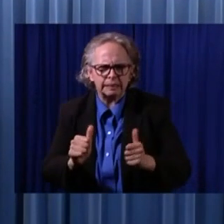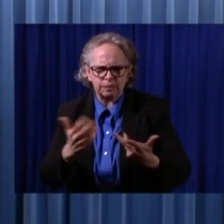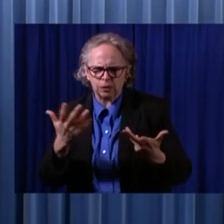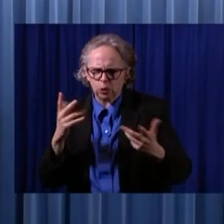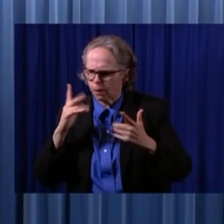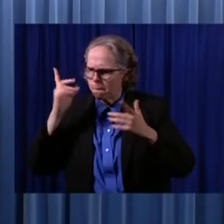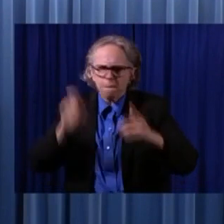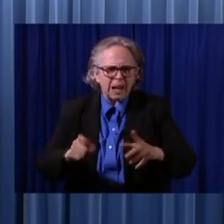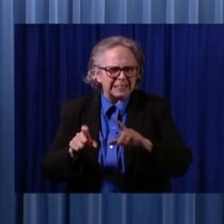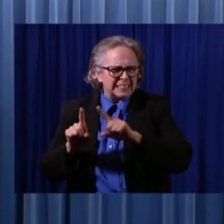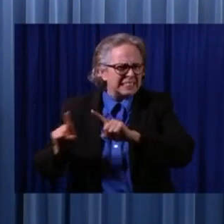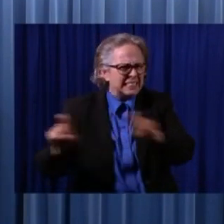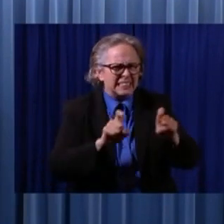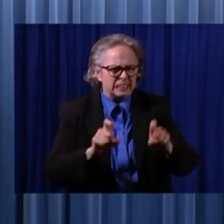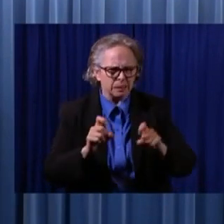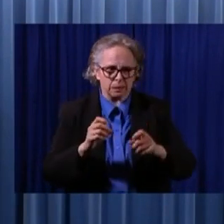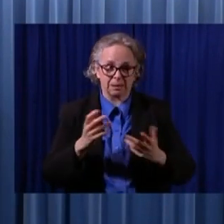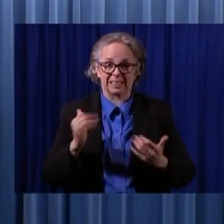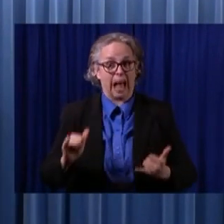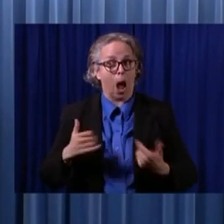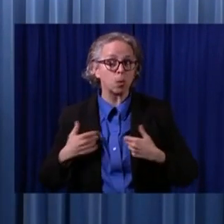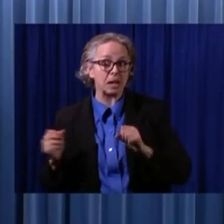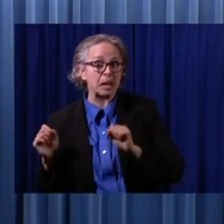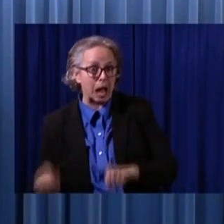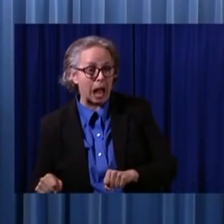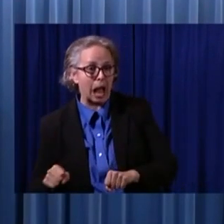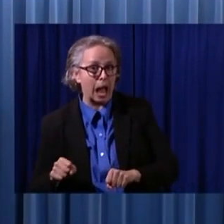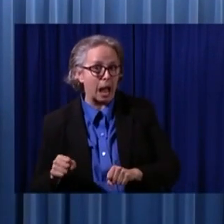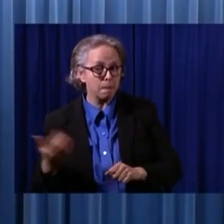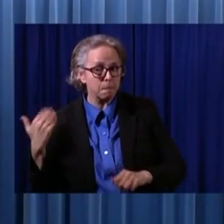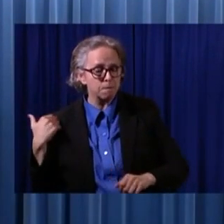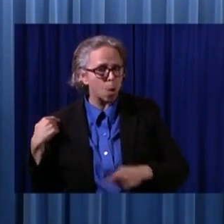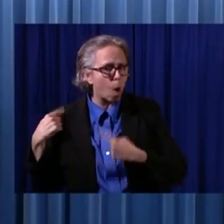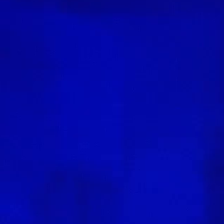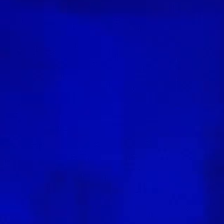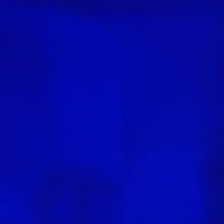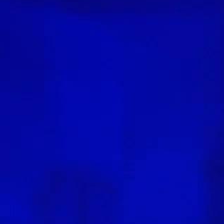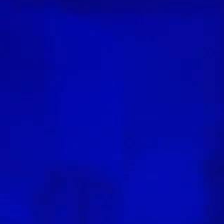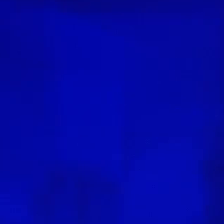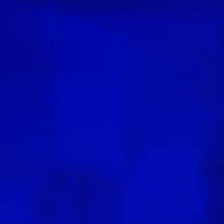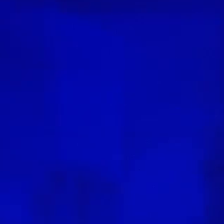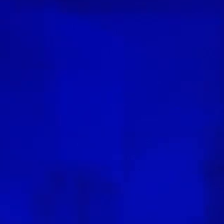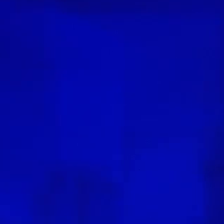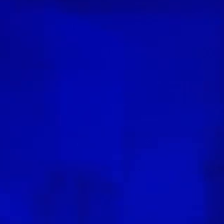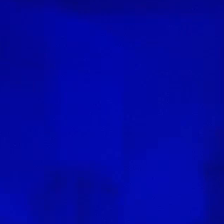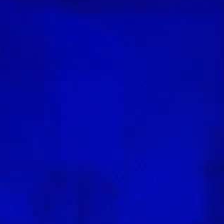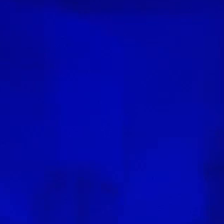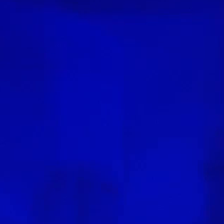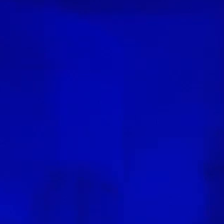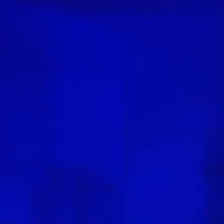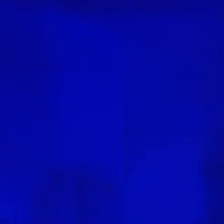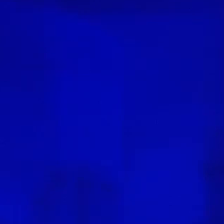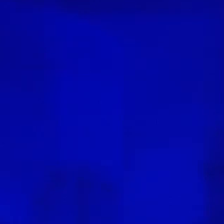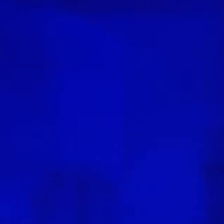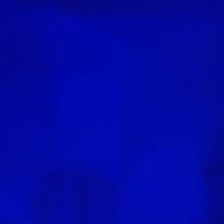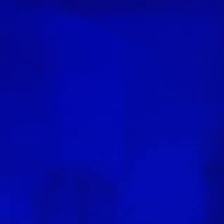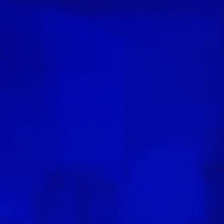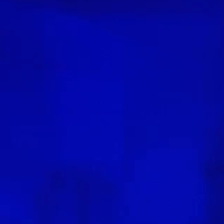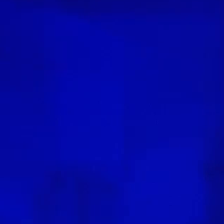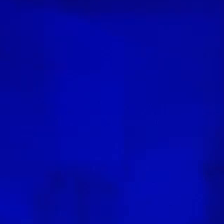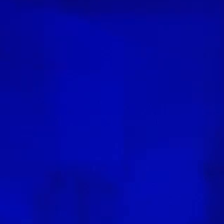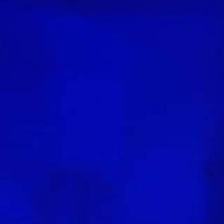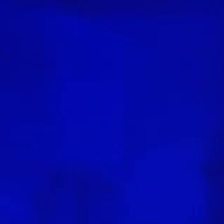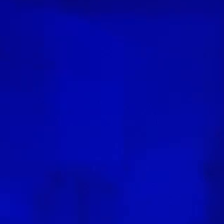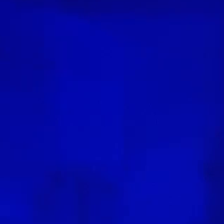testing more. That capacity continues to go up. And the governor says more testing sites will be set up in